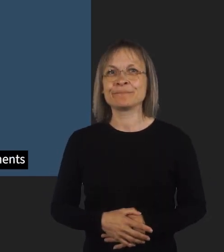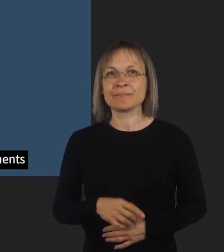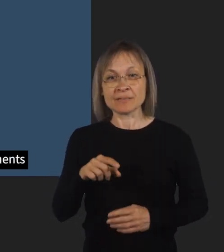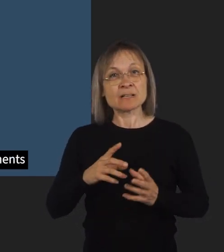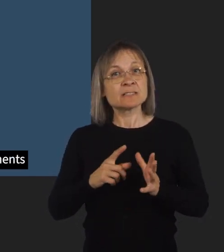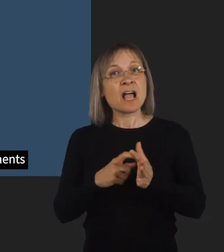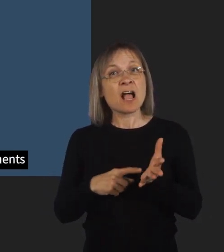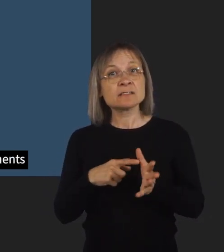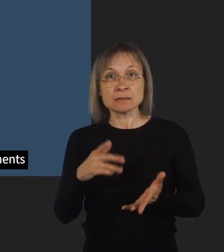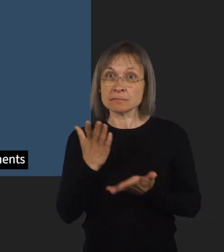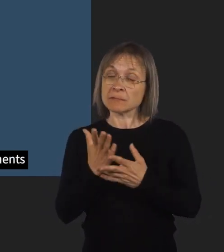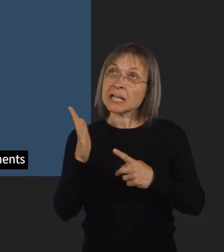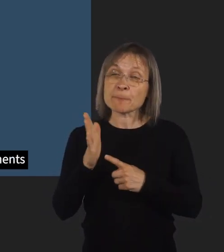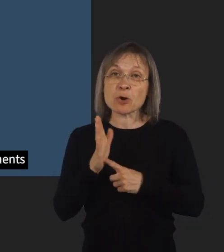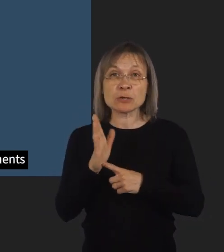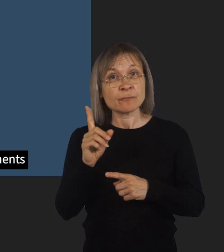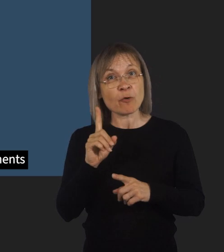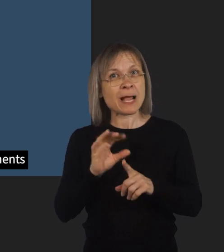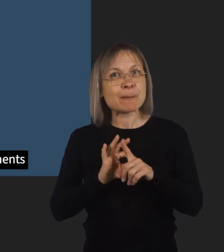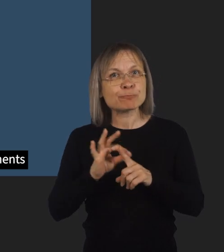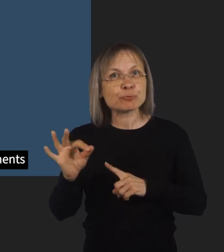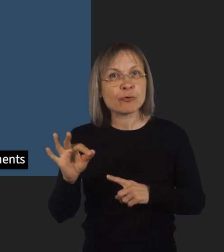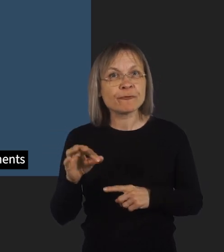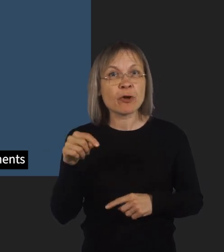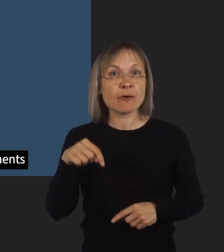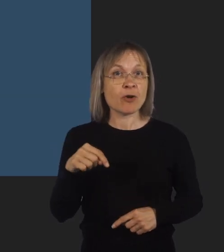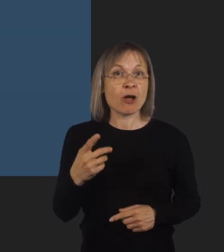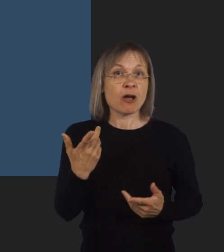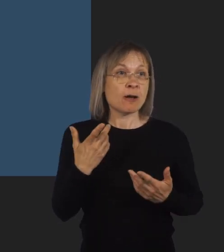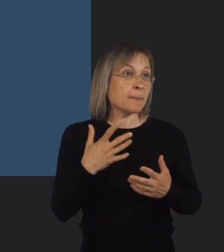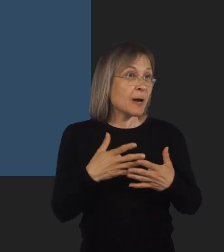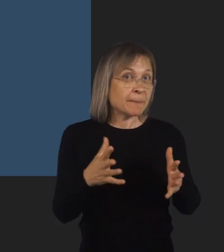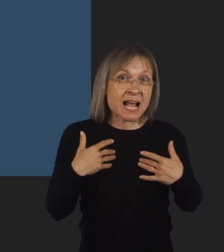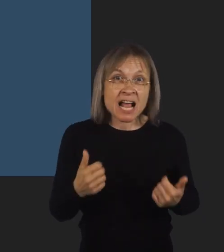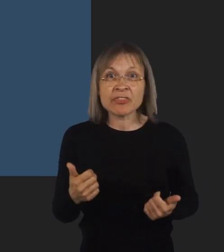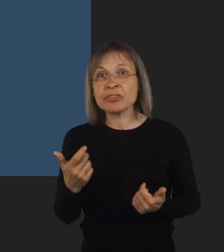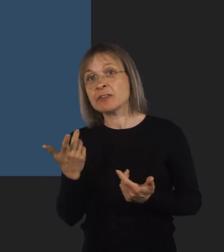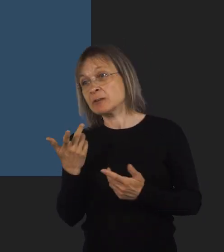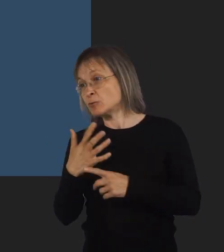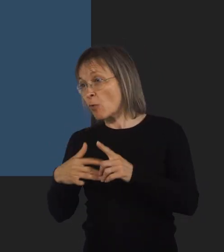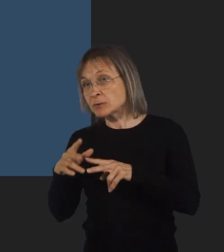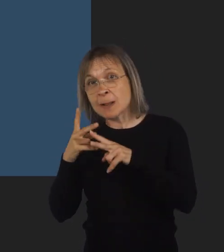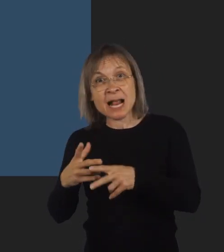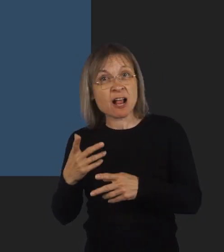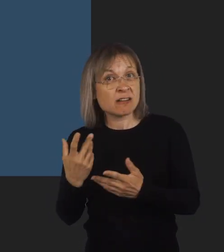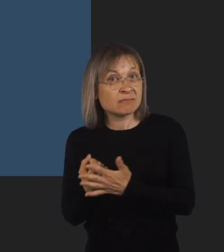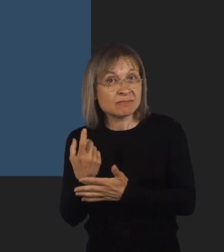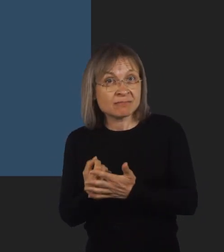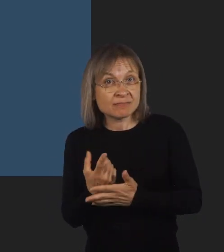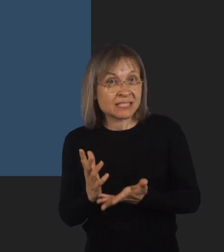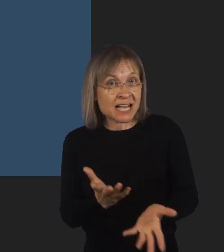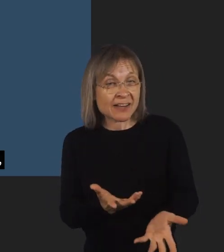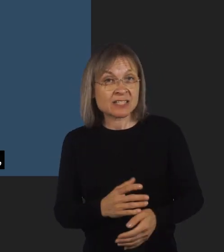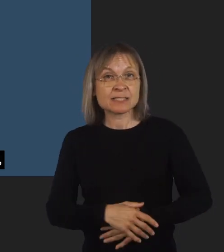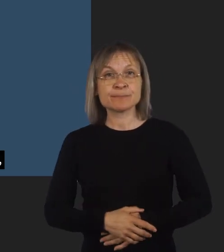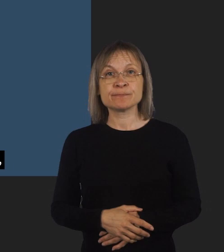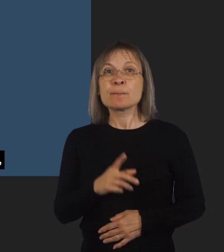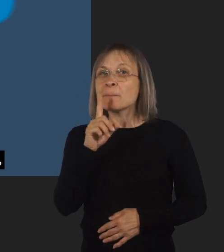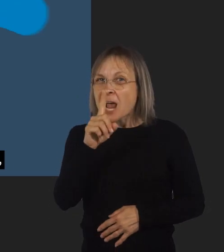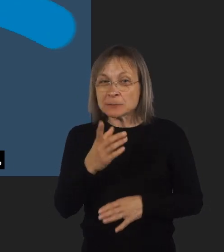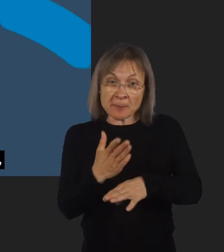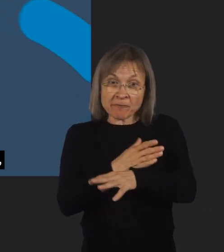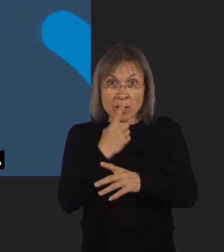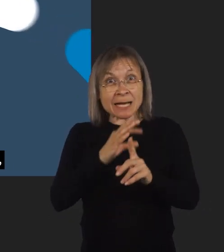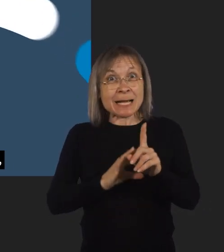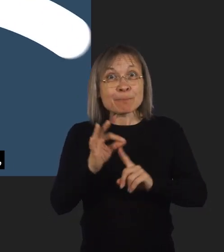These data can be the foundation for crucial improvements in public health and social care services. However,